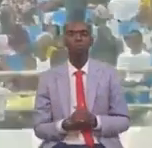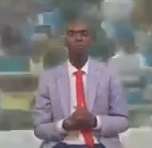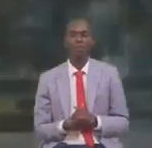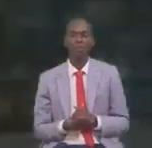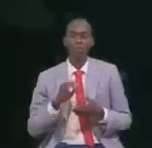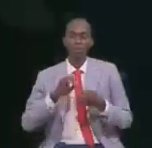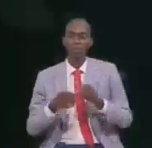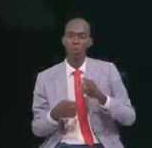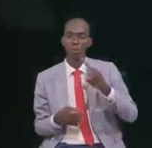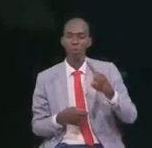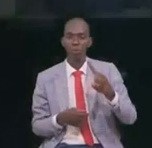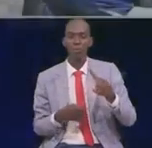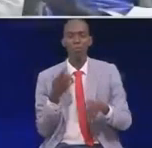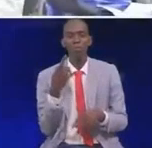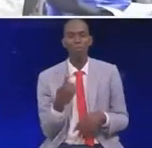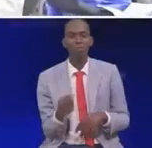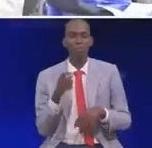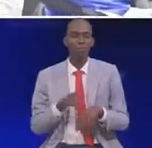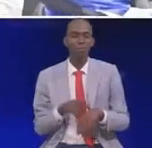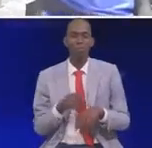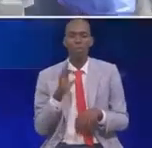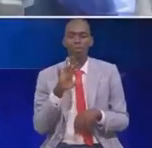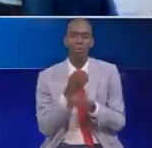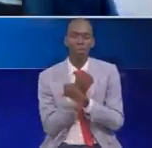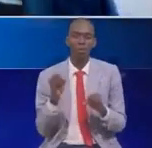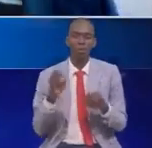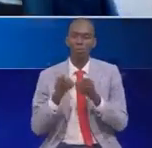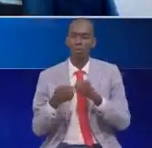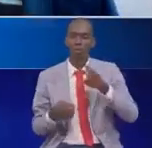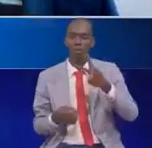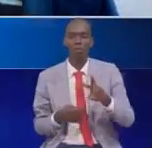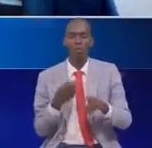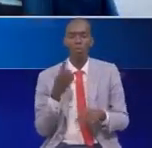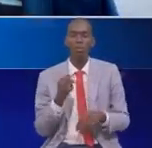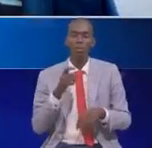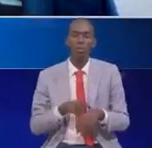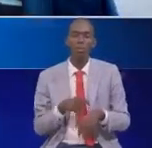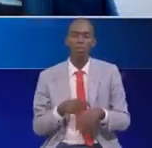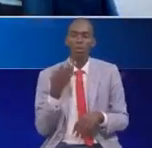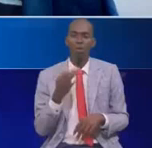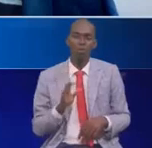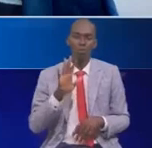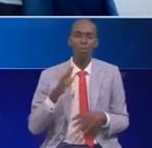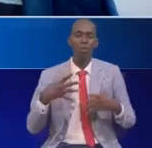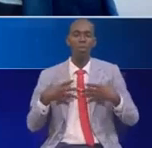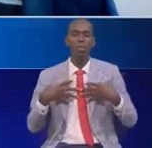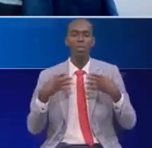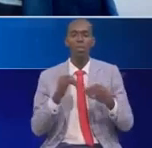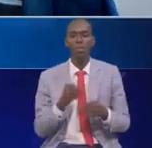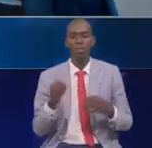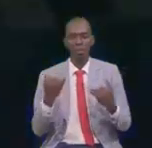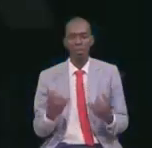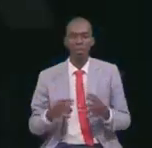Number one, the time of your salvation. Number two, the time of your healing. Let's start with